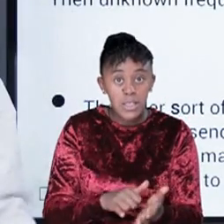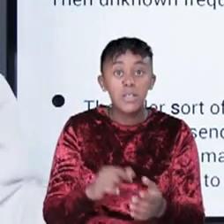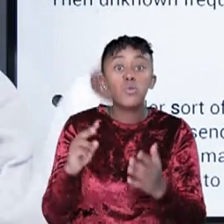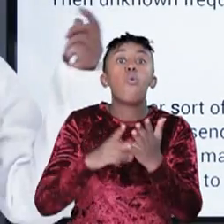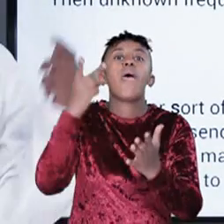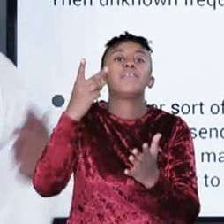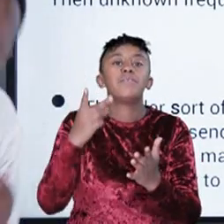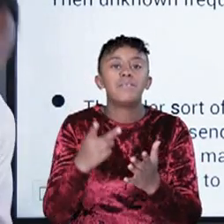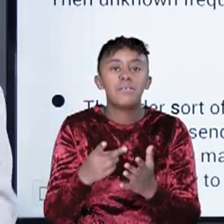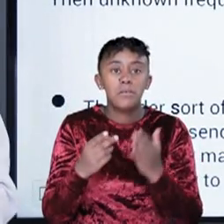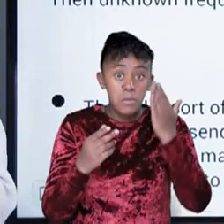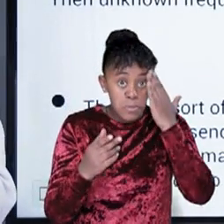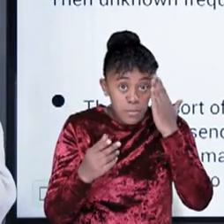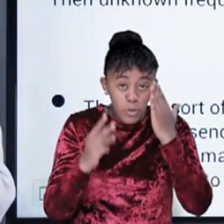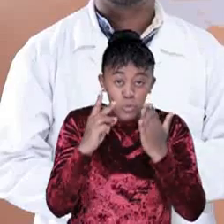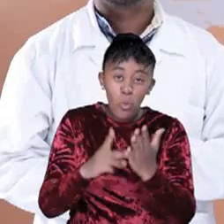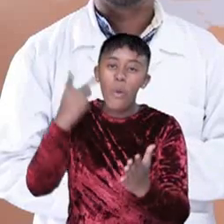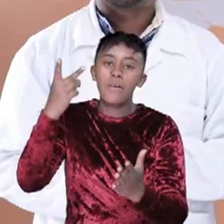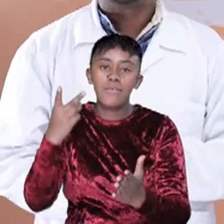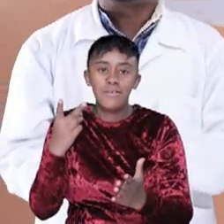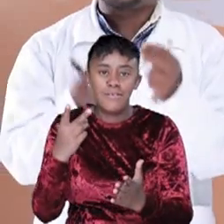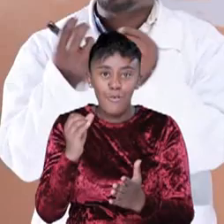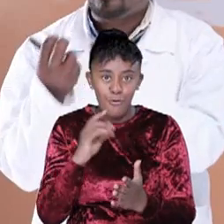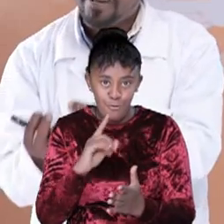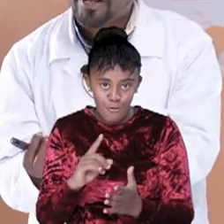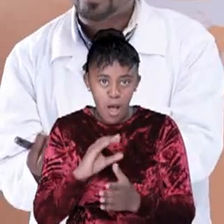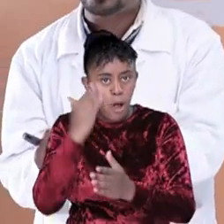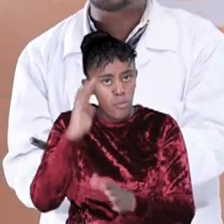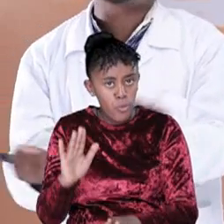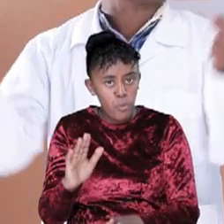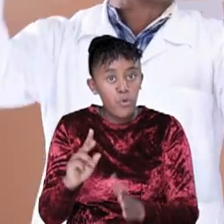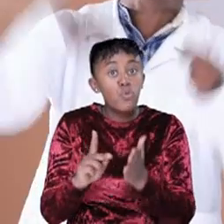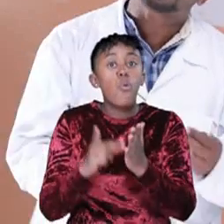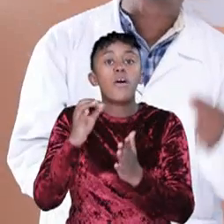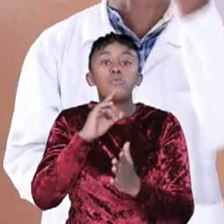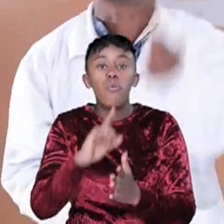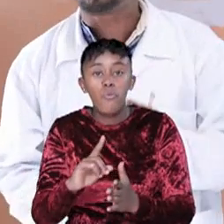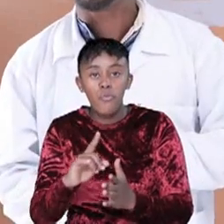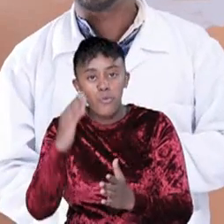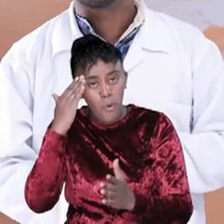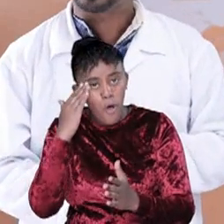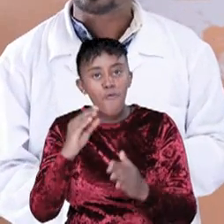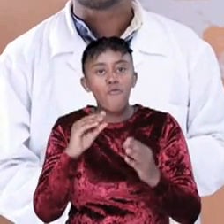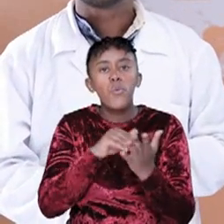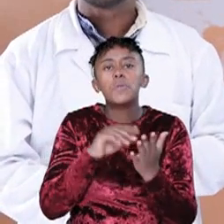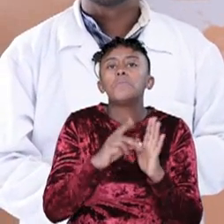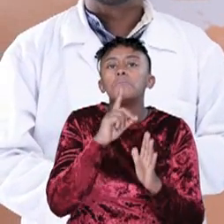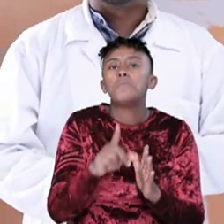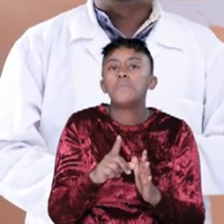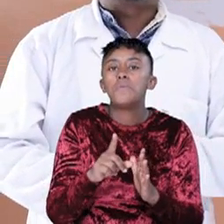twice that of the known signals it is. The unknown frequency is twice of the known frequency,